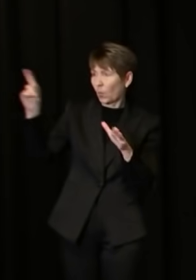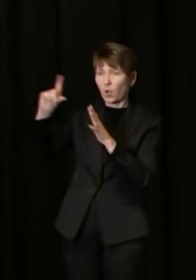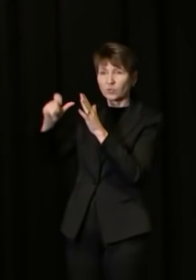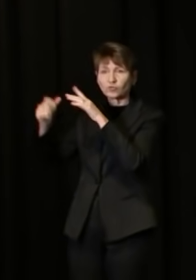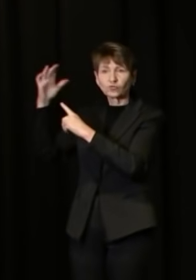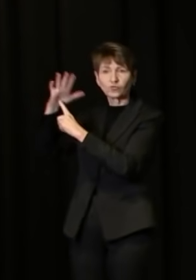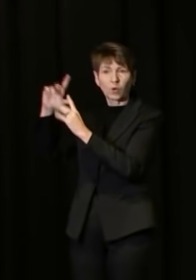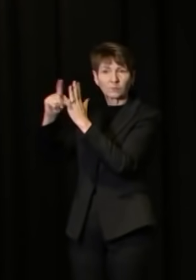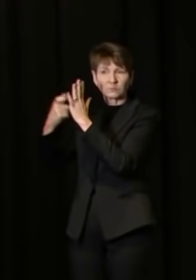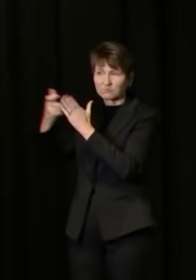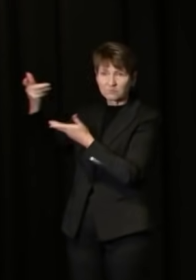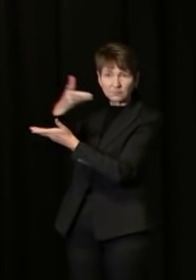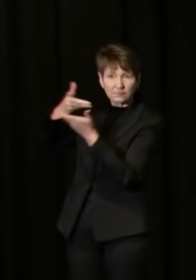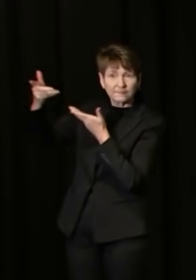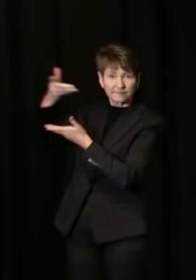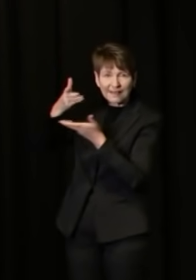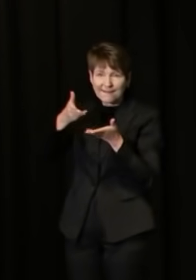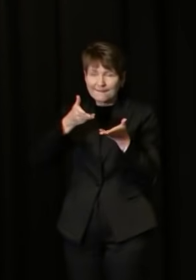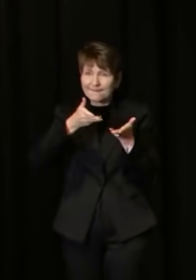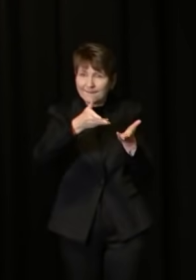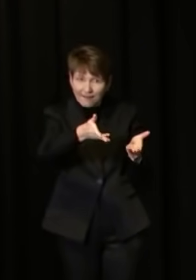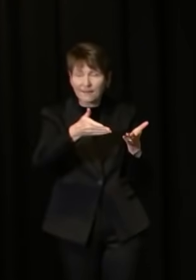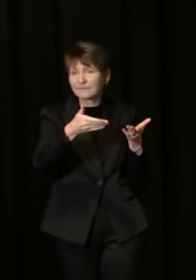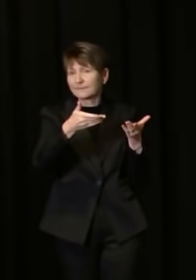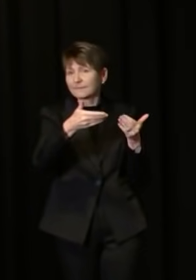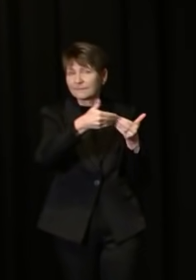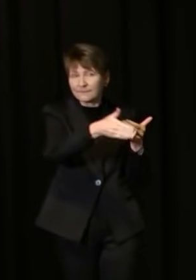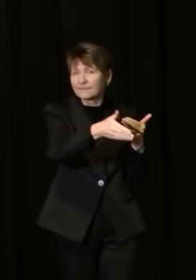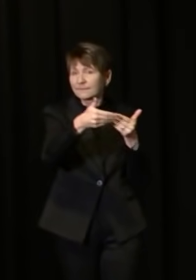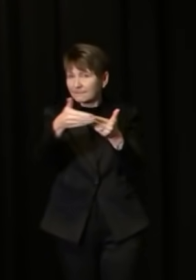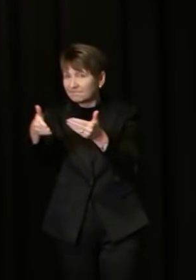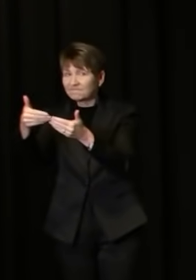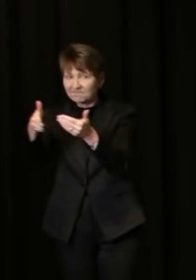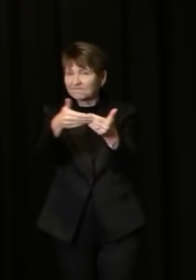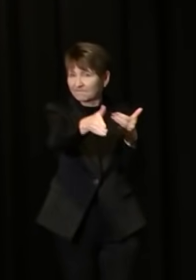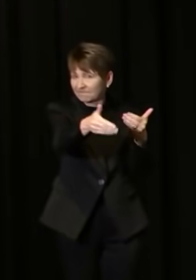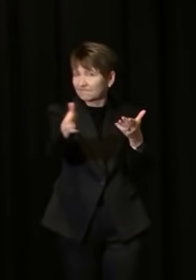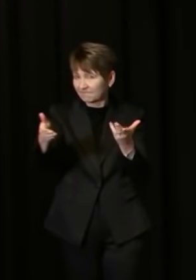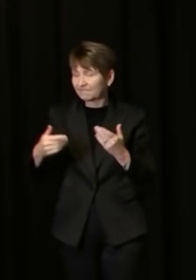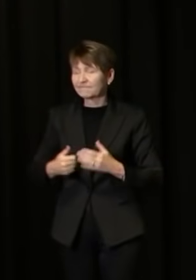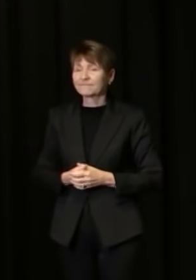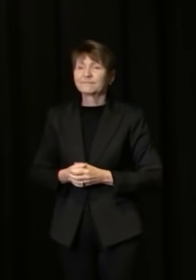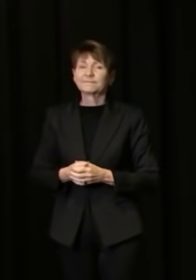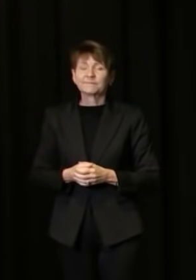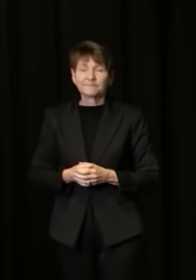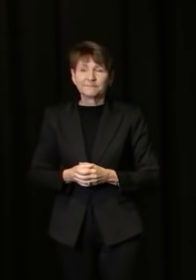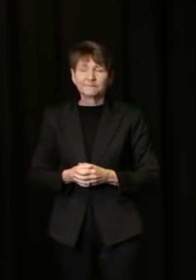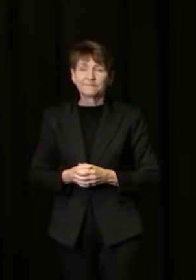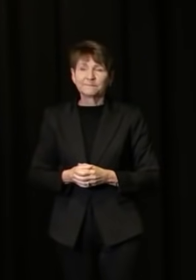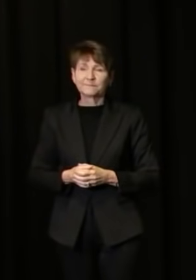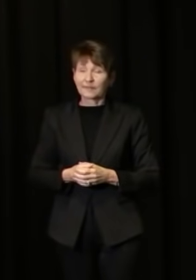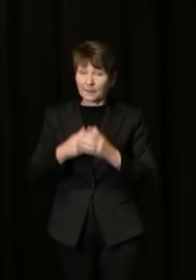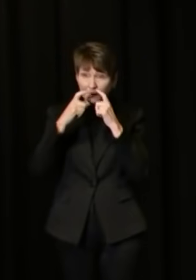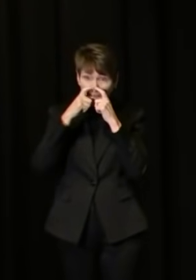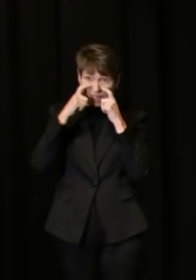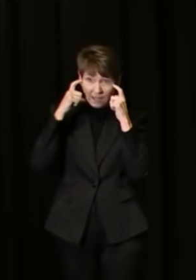of those venues have become used to over the course of the pandemic. As the Premier has indicated,